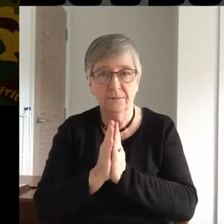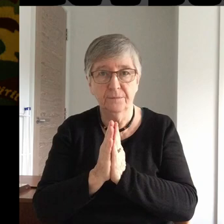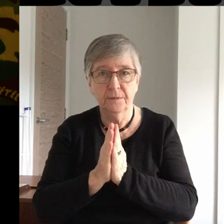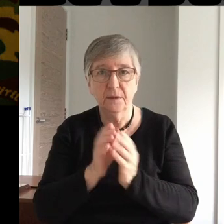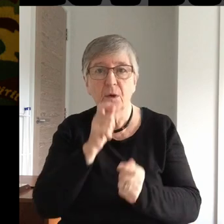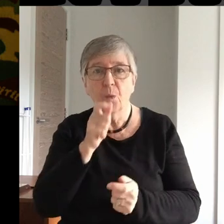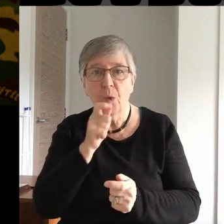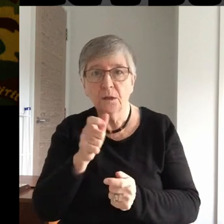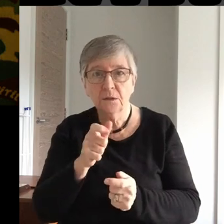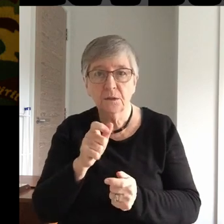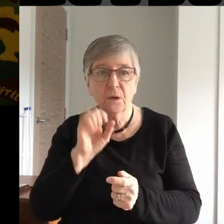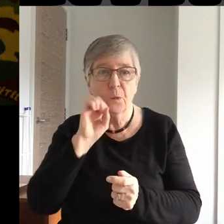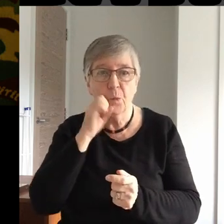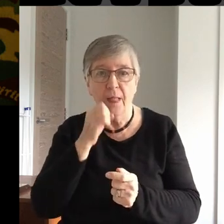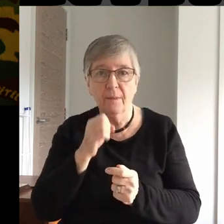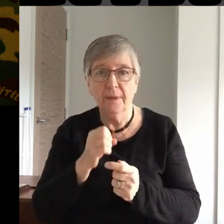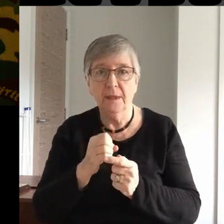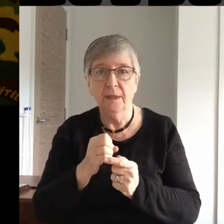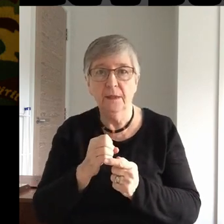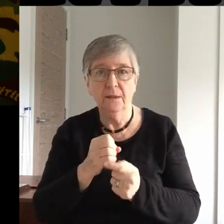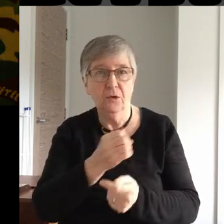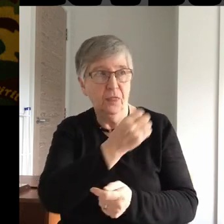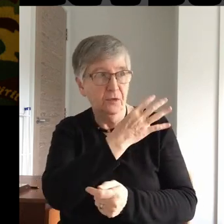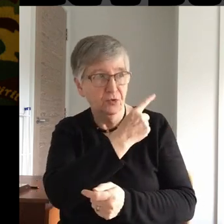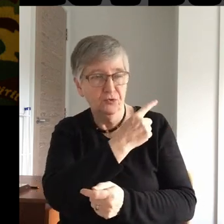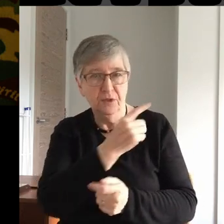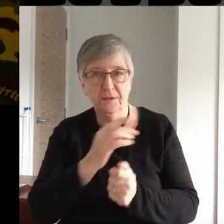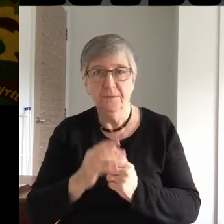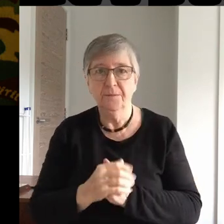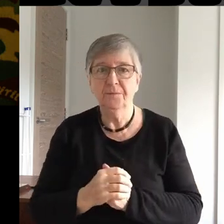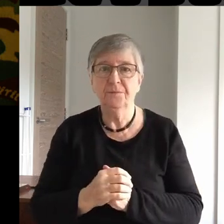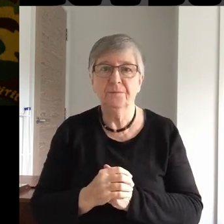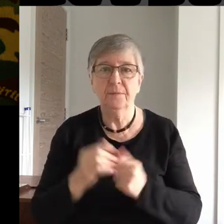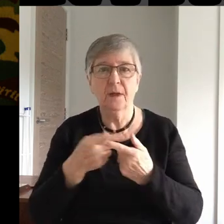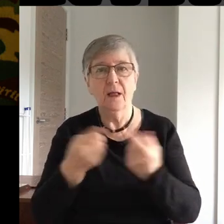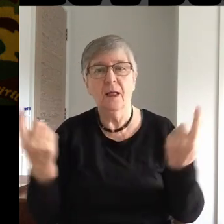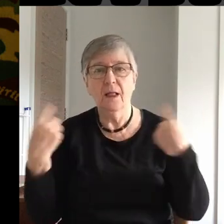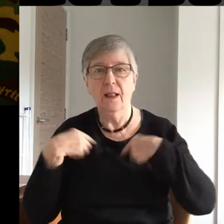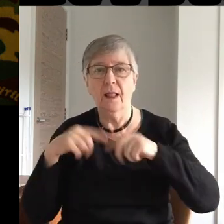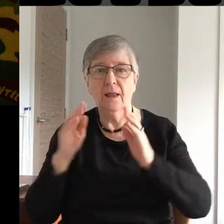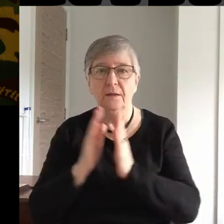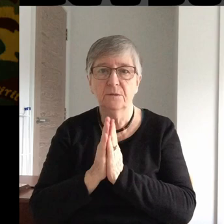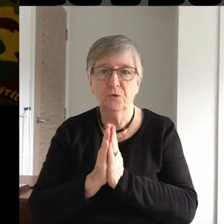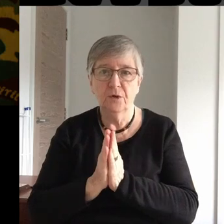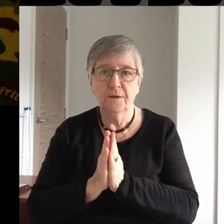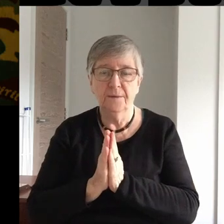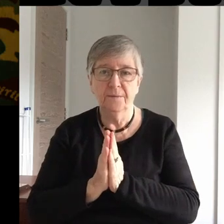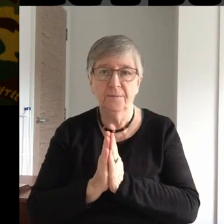here at Claremont. The words for that will be on the screen. So let us pray.